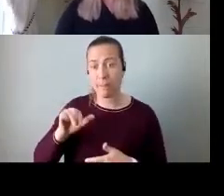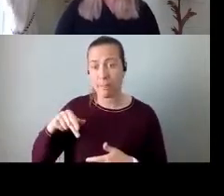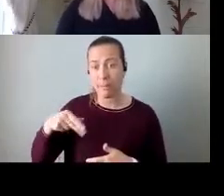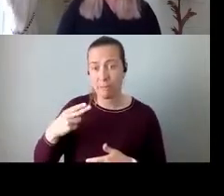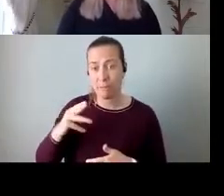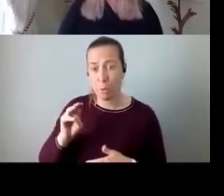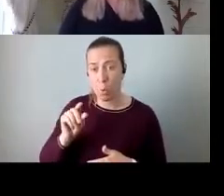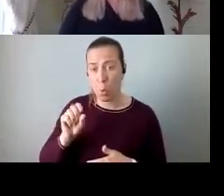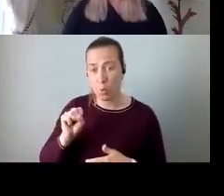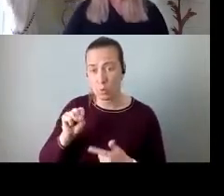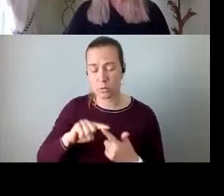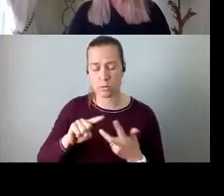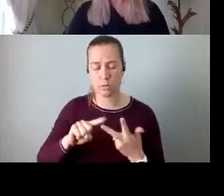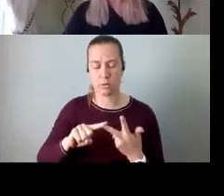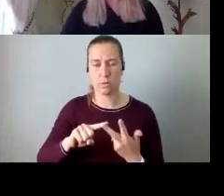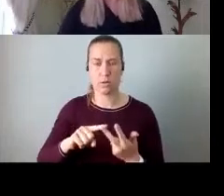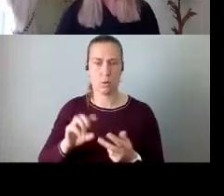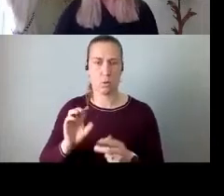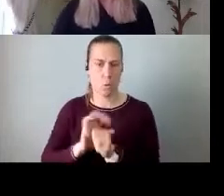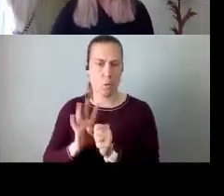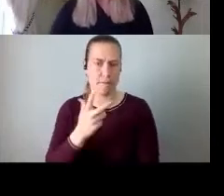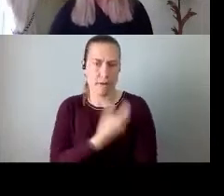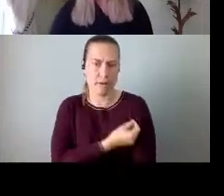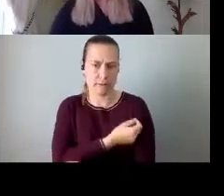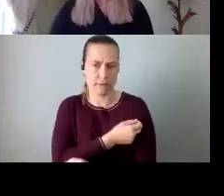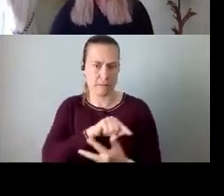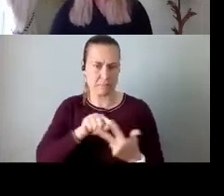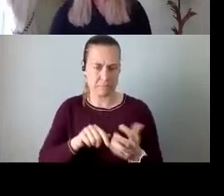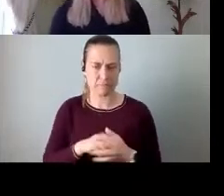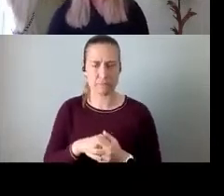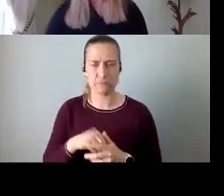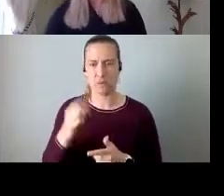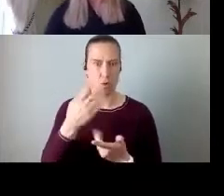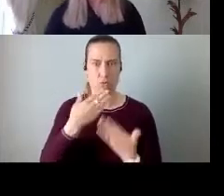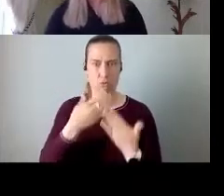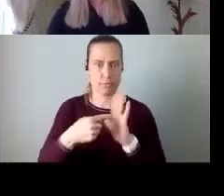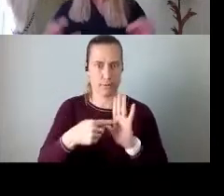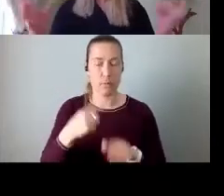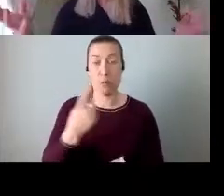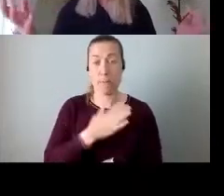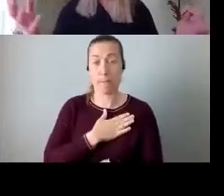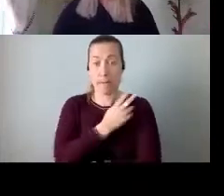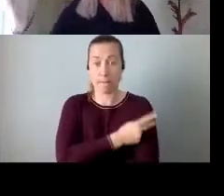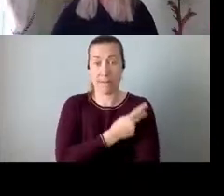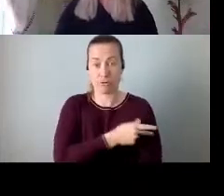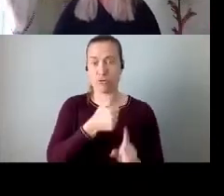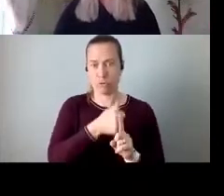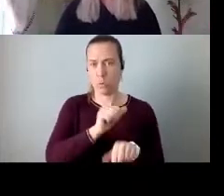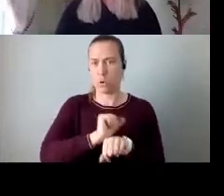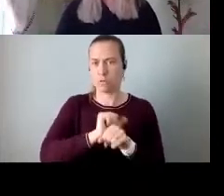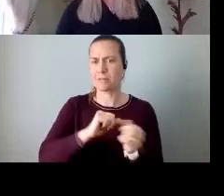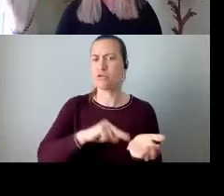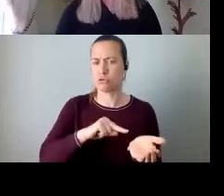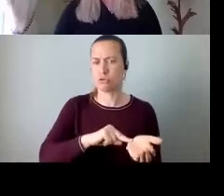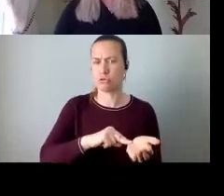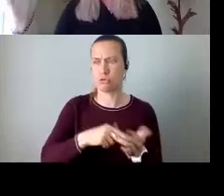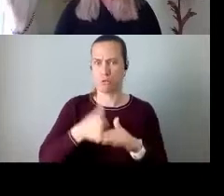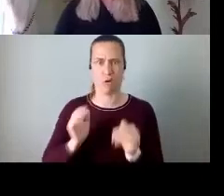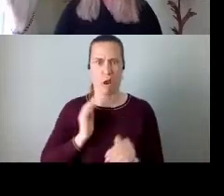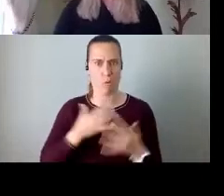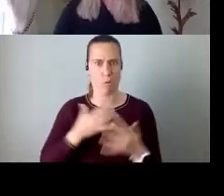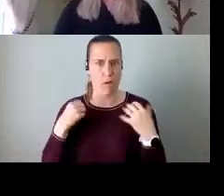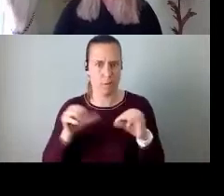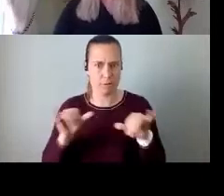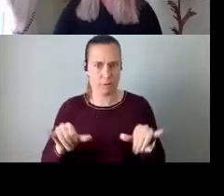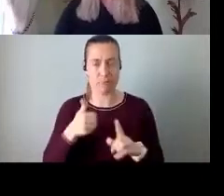vaccines. So I'll give you a really good example. I had a patient who's a nurse that works in our health system who